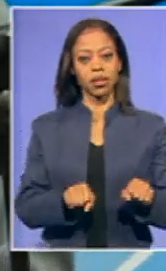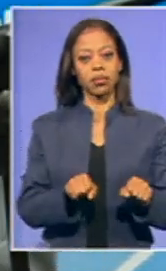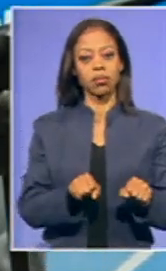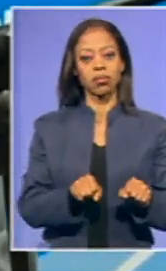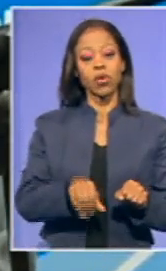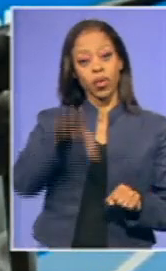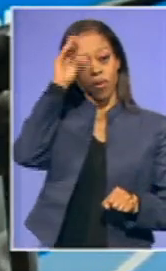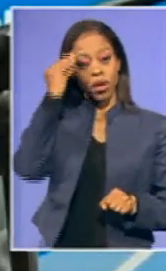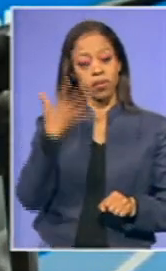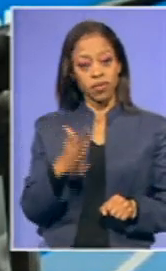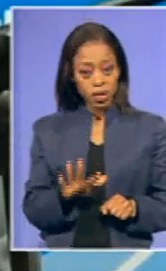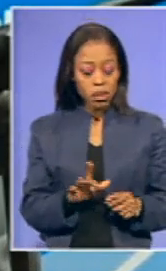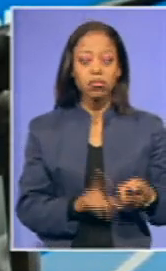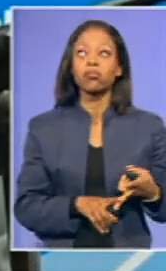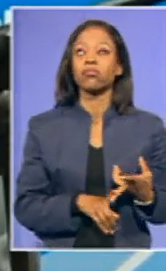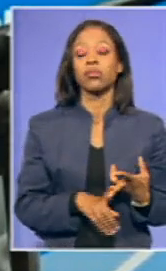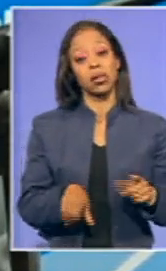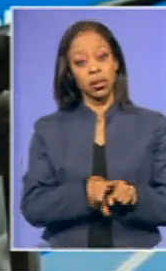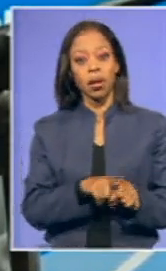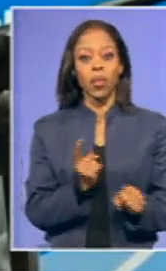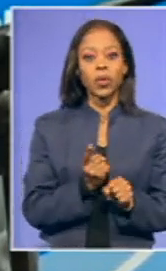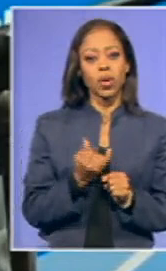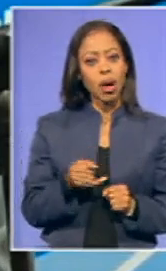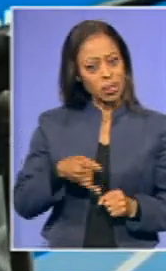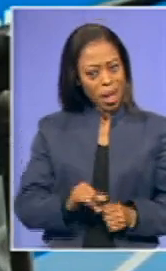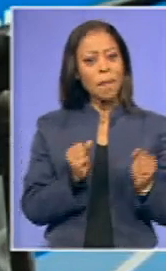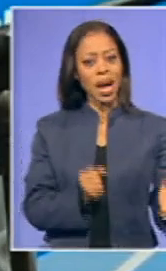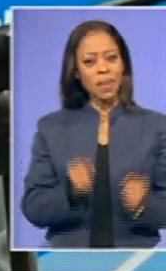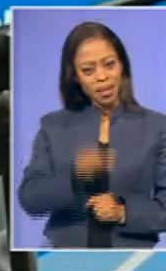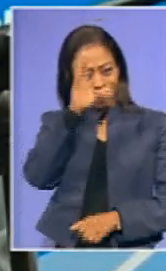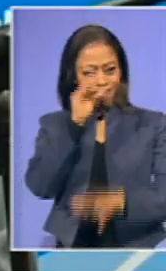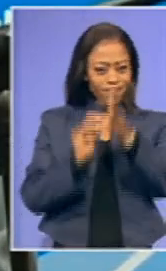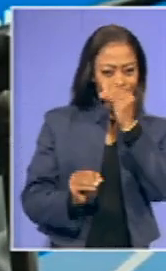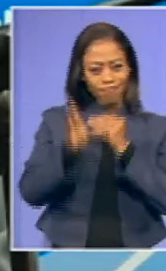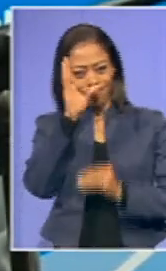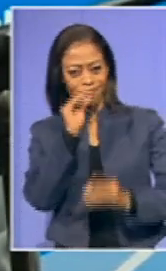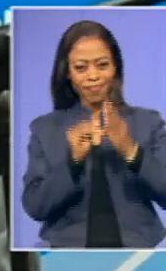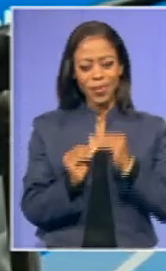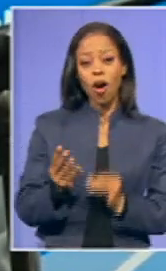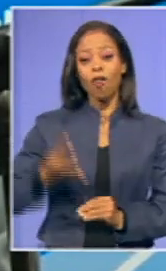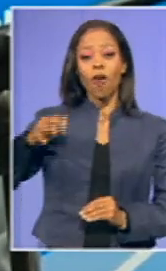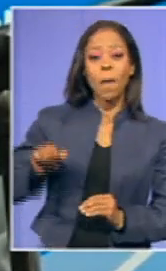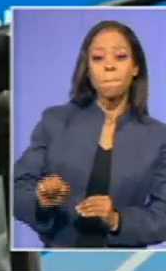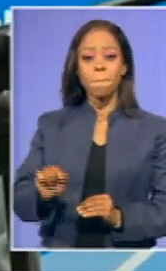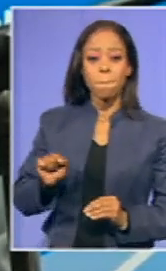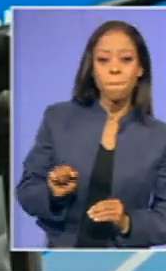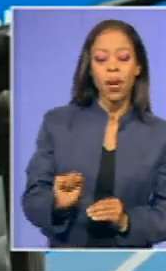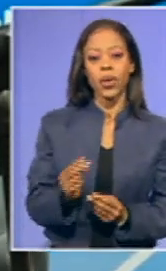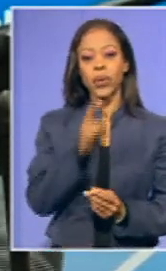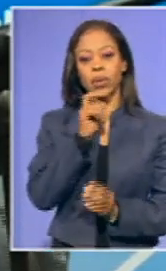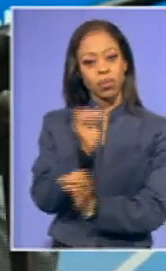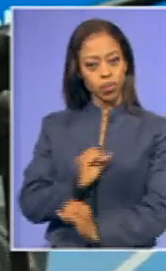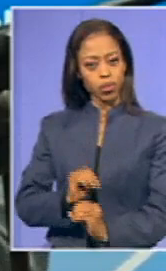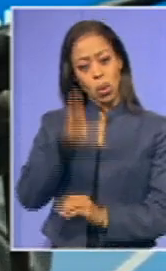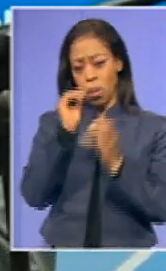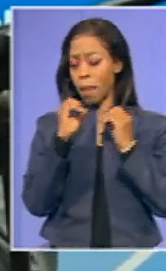learned, and even now we are learning. We've never had to run a 4th pump, and as we are running it, we are learning. So we've